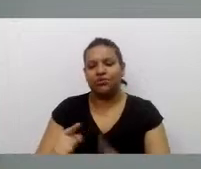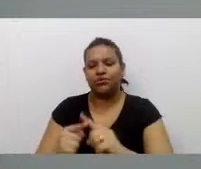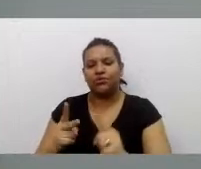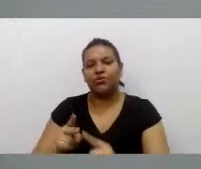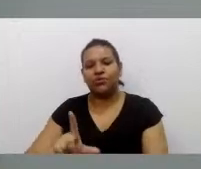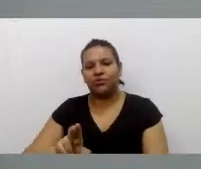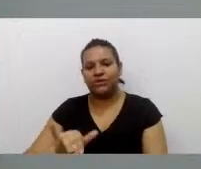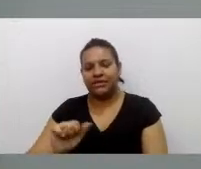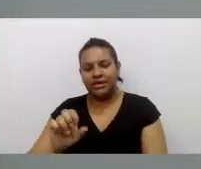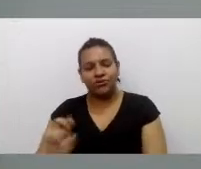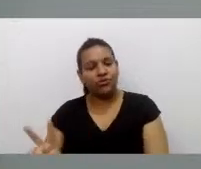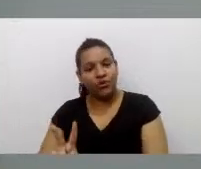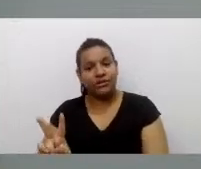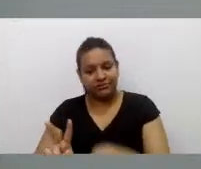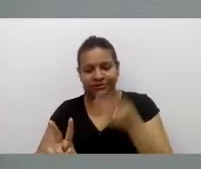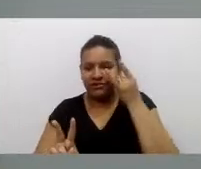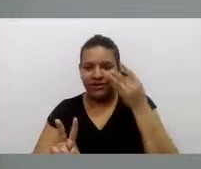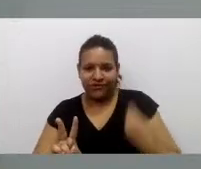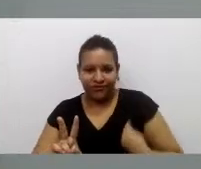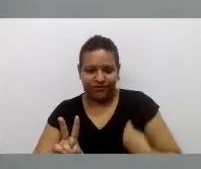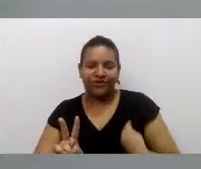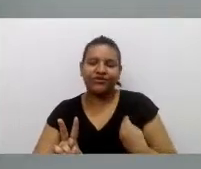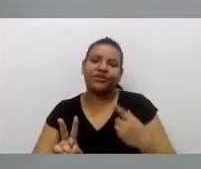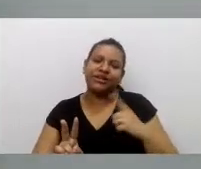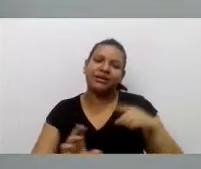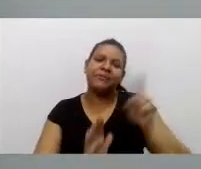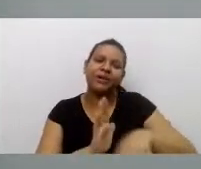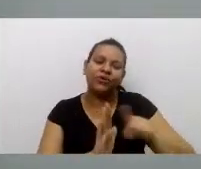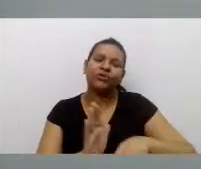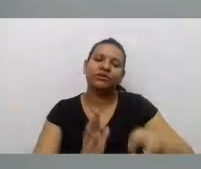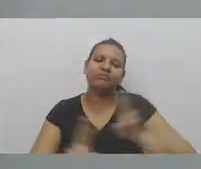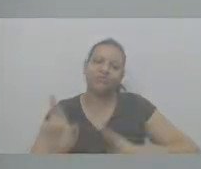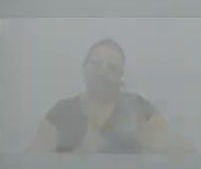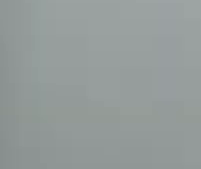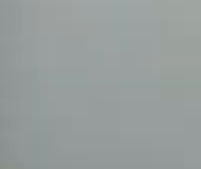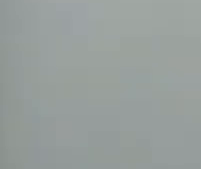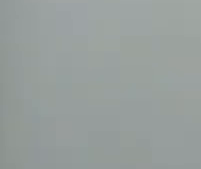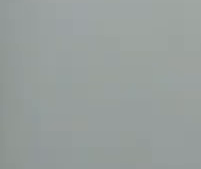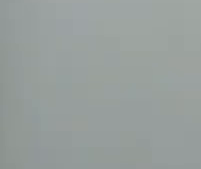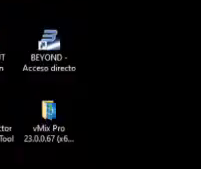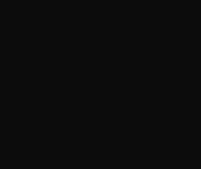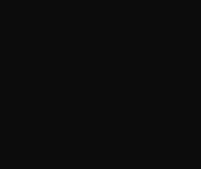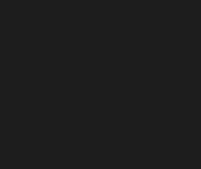para respondermos as perguntas aqui no chat. Uma boa sessão e um bom dia a todos.